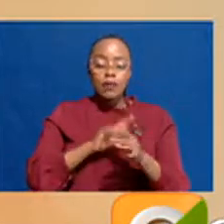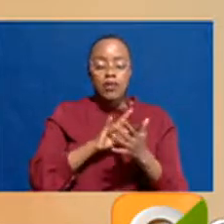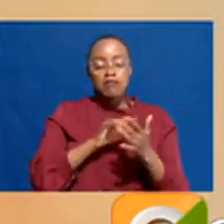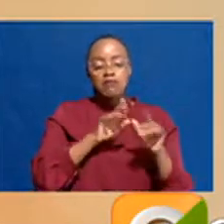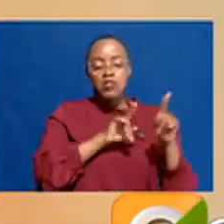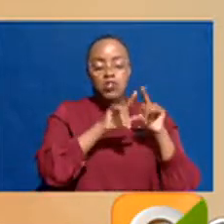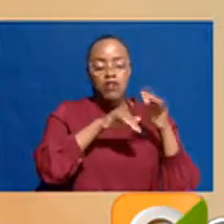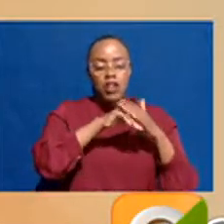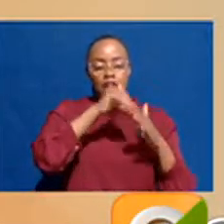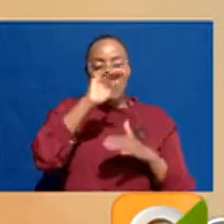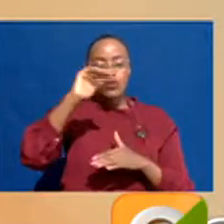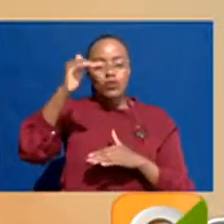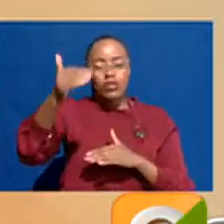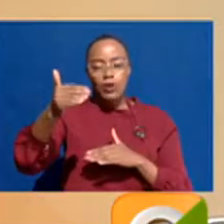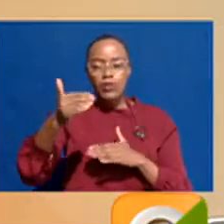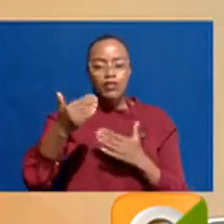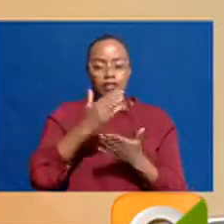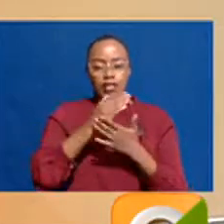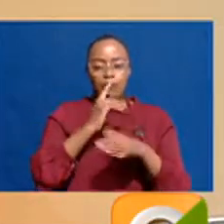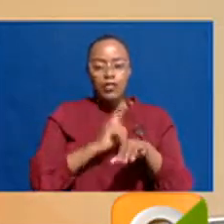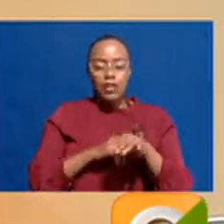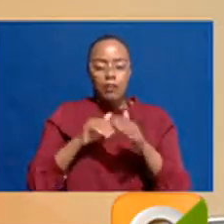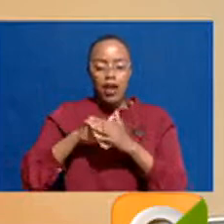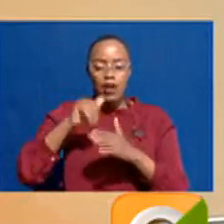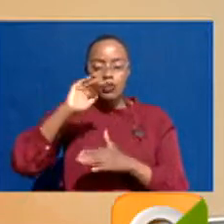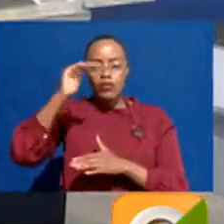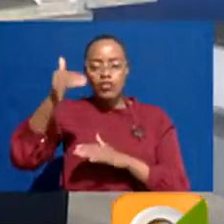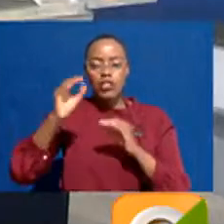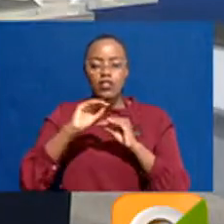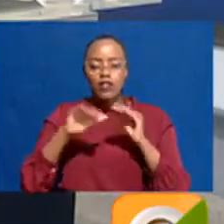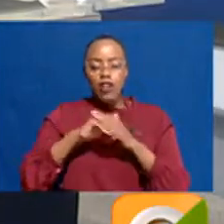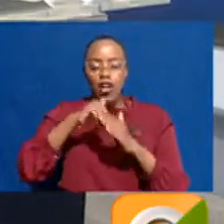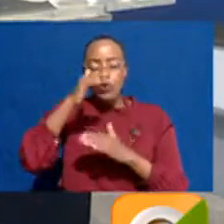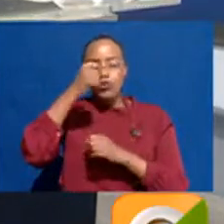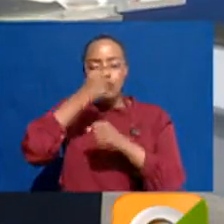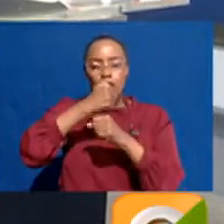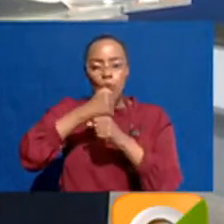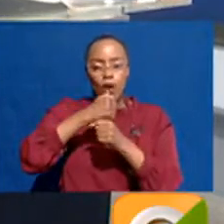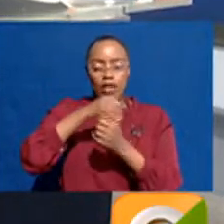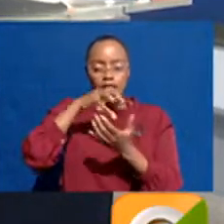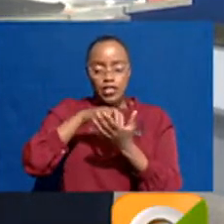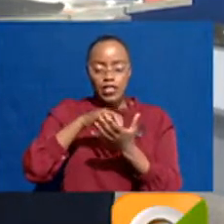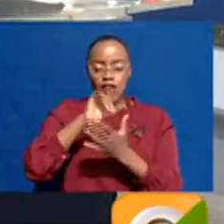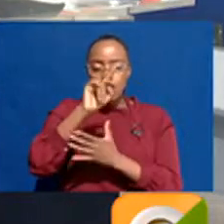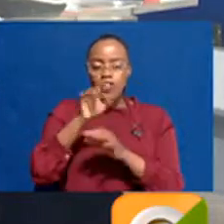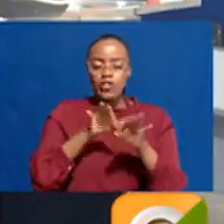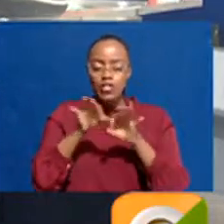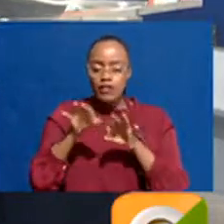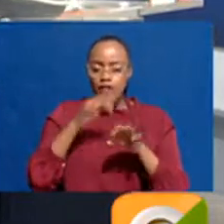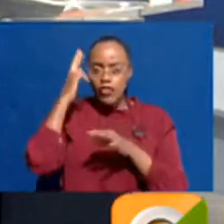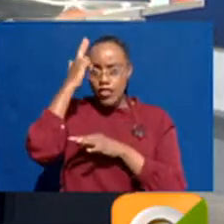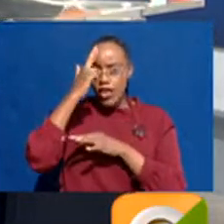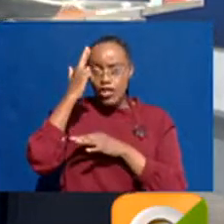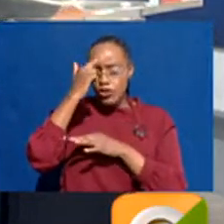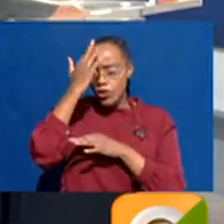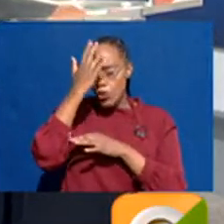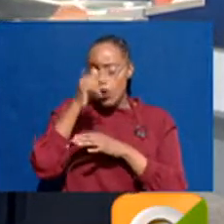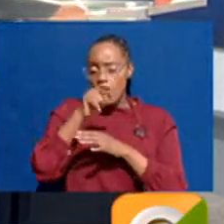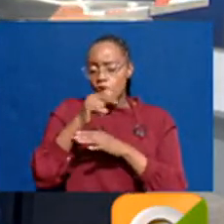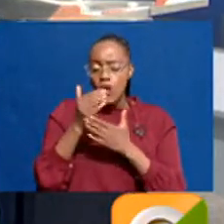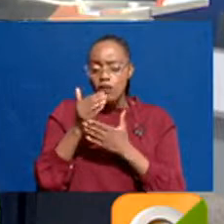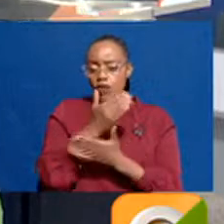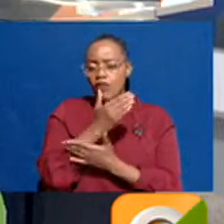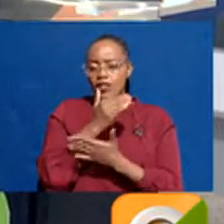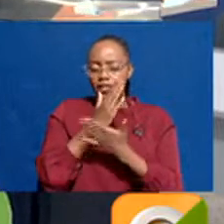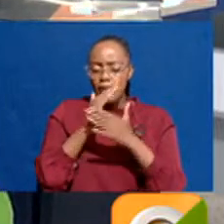town, sometimes it's not out of town, it's just out of station. So first of all, tell us the reasoning behind that you're limiting this